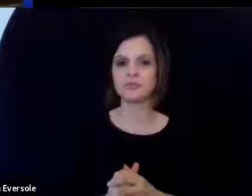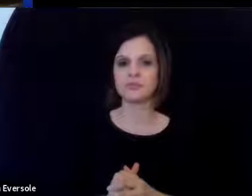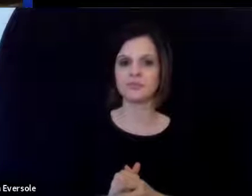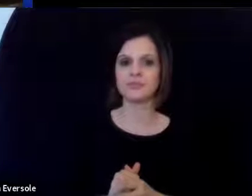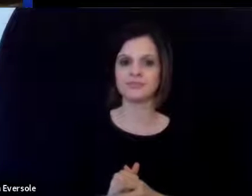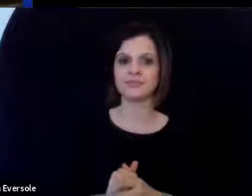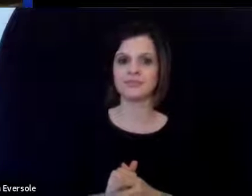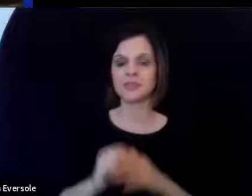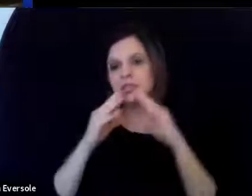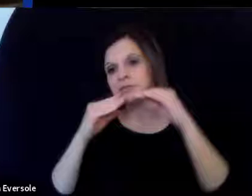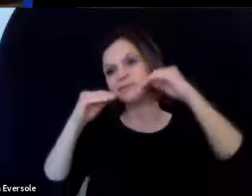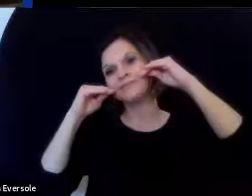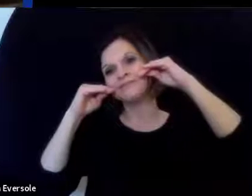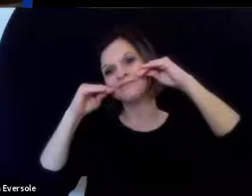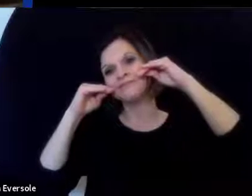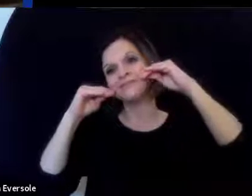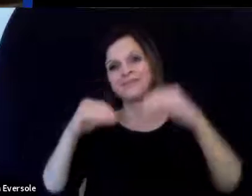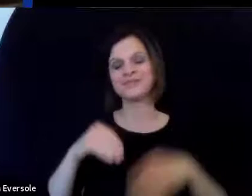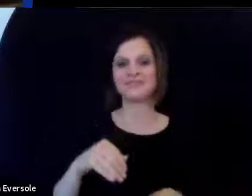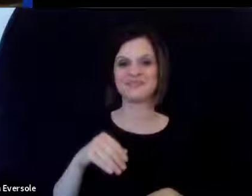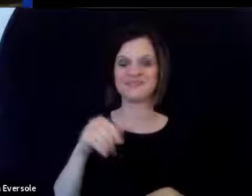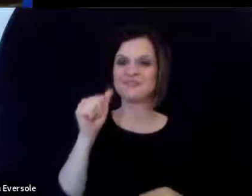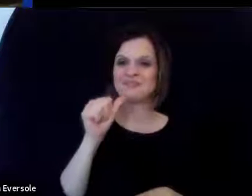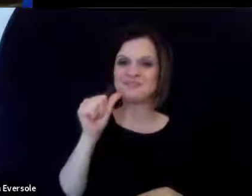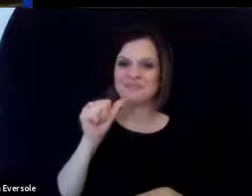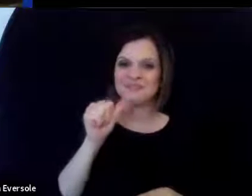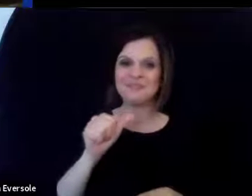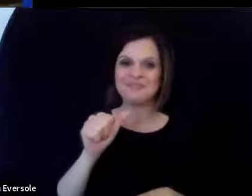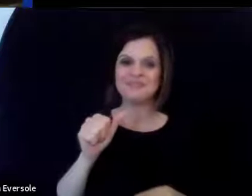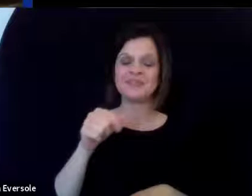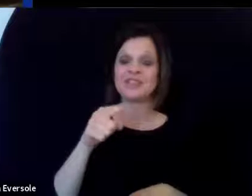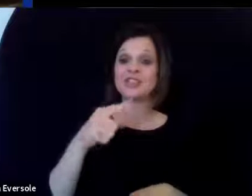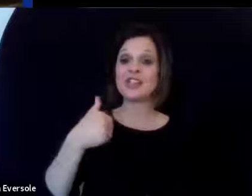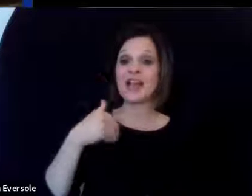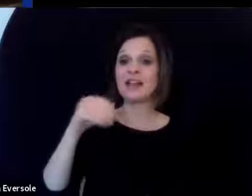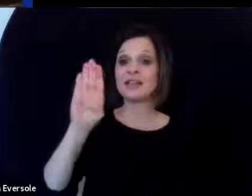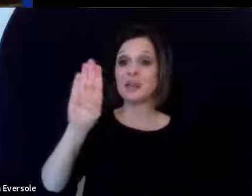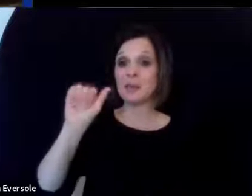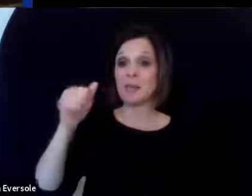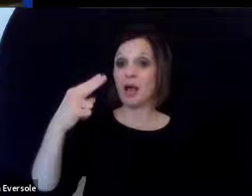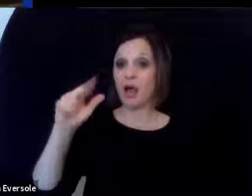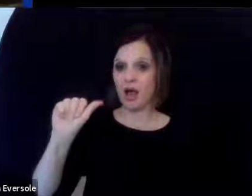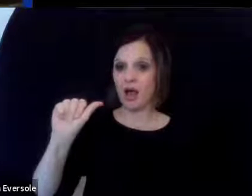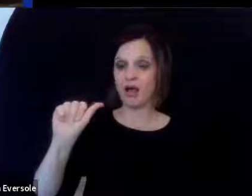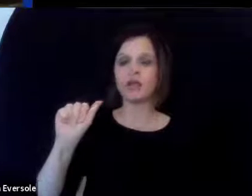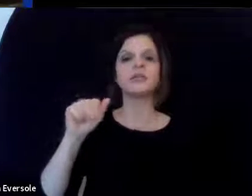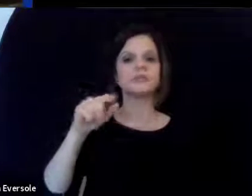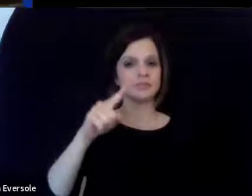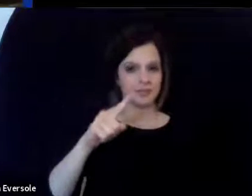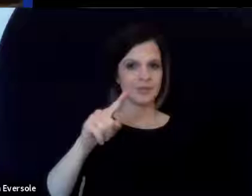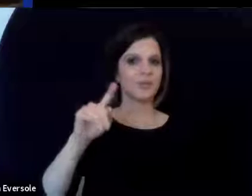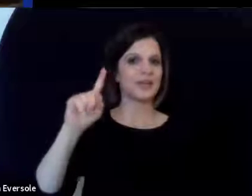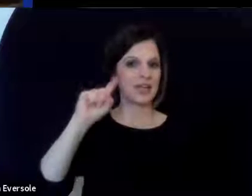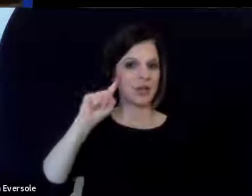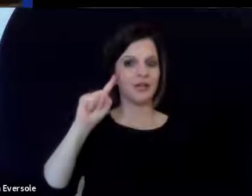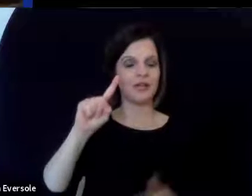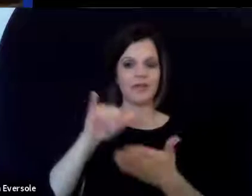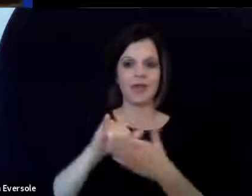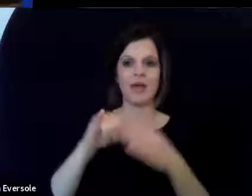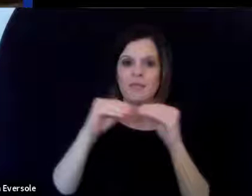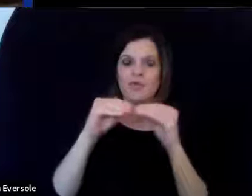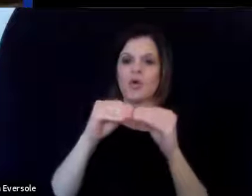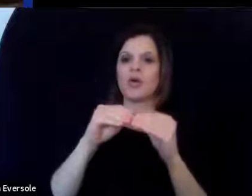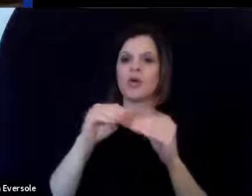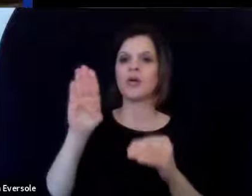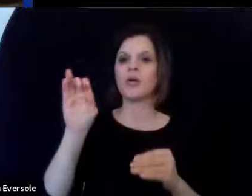and smiling at the camera. She has a Baha, which you'll hear about, a bone-anchored hearing aid, and she